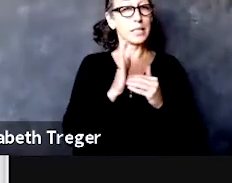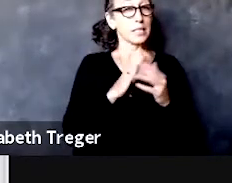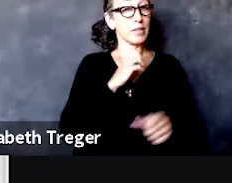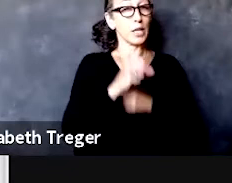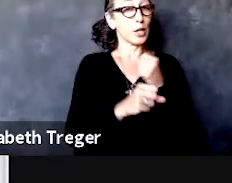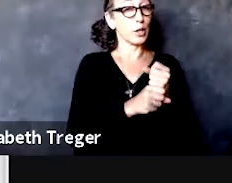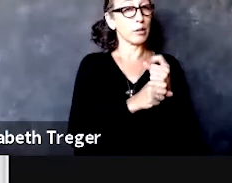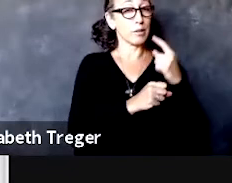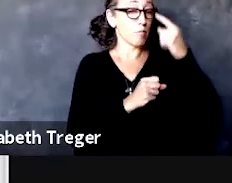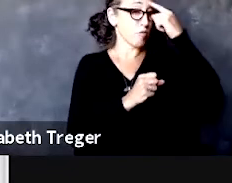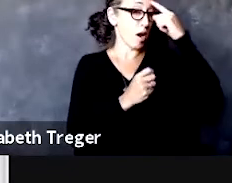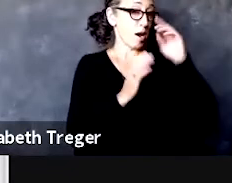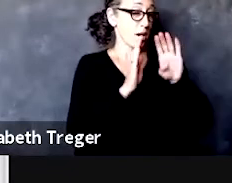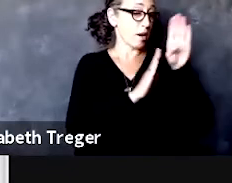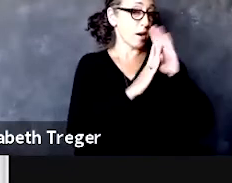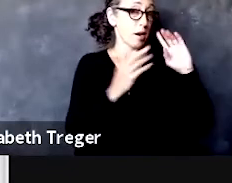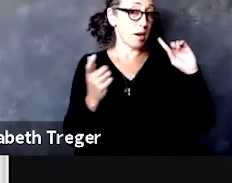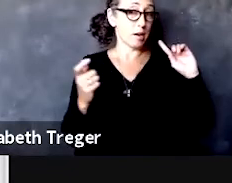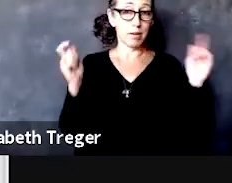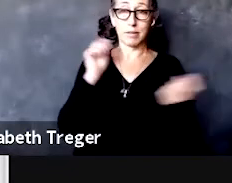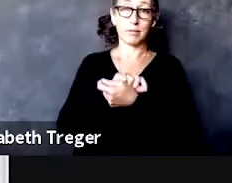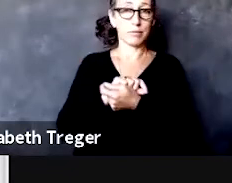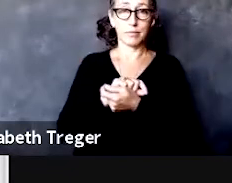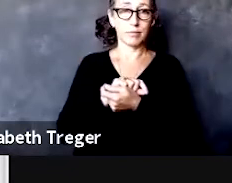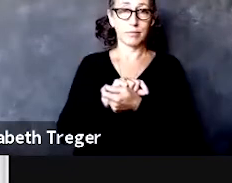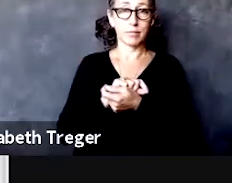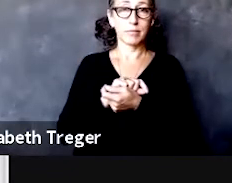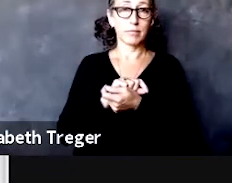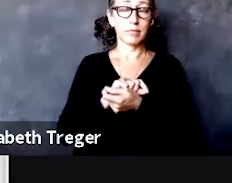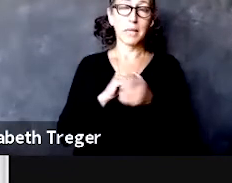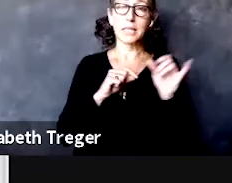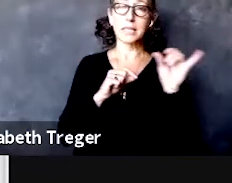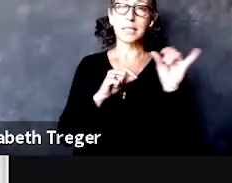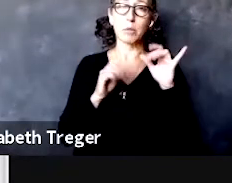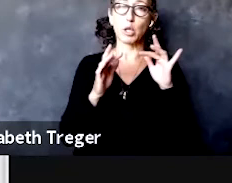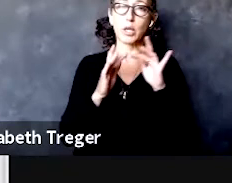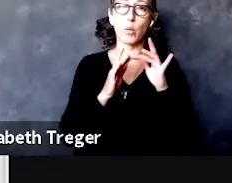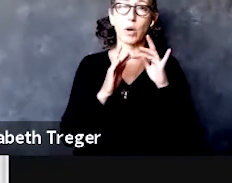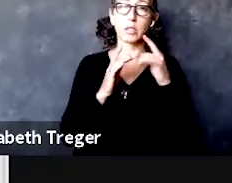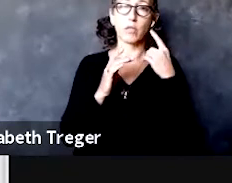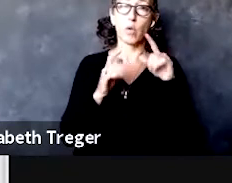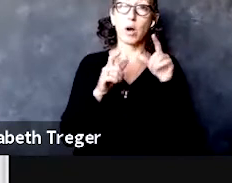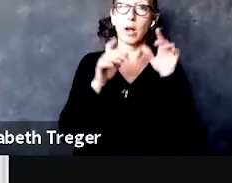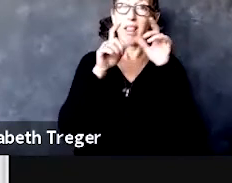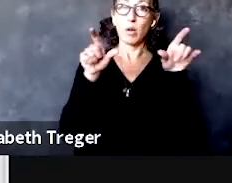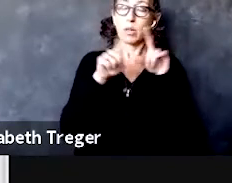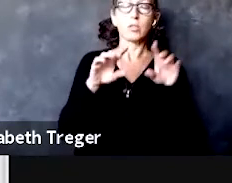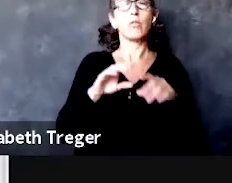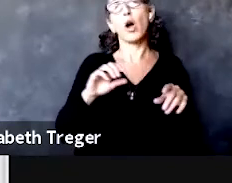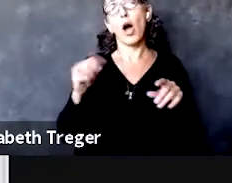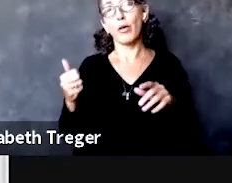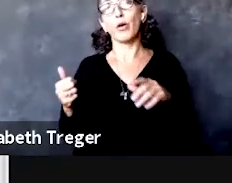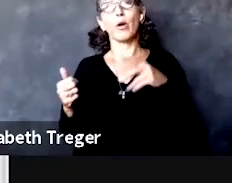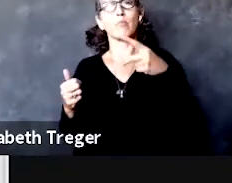in us, and there are similar networks, not for language, in other primates, but they